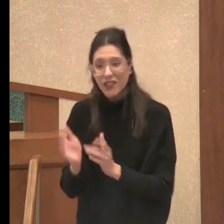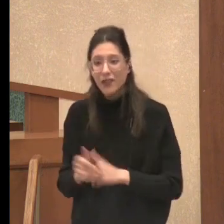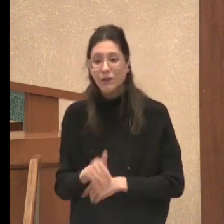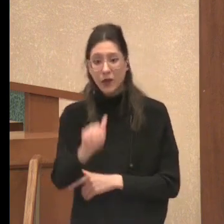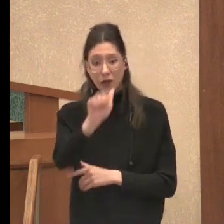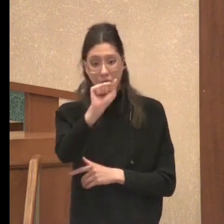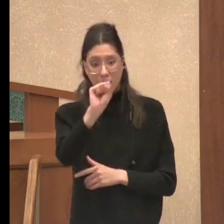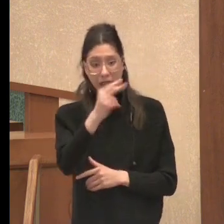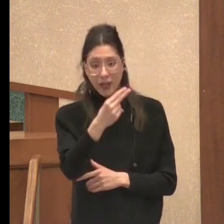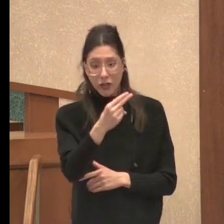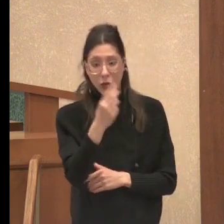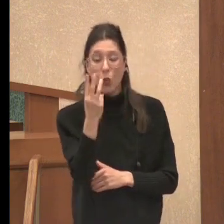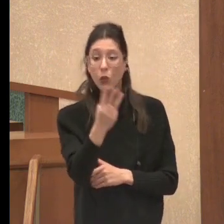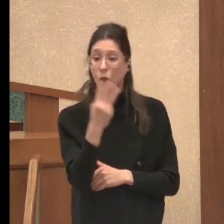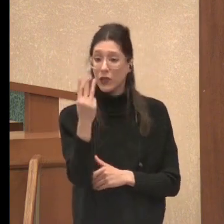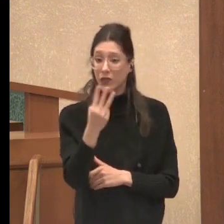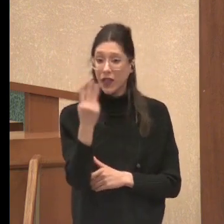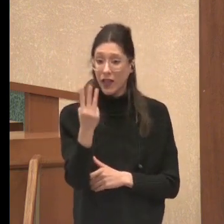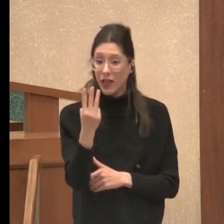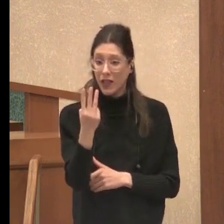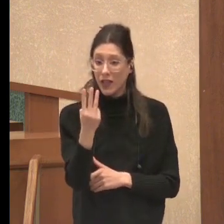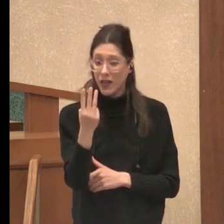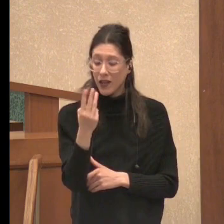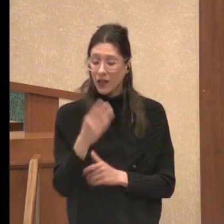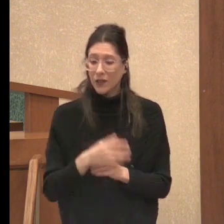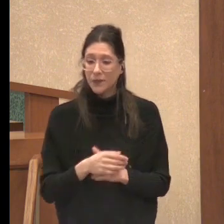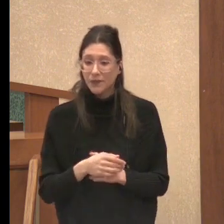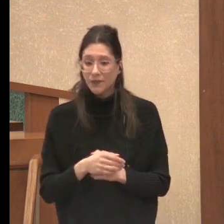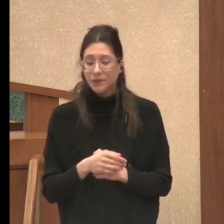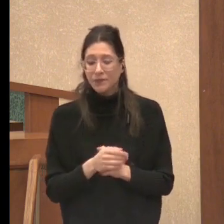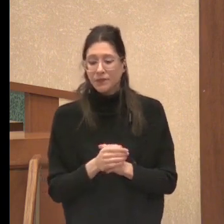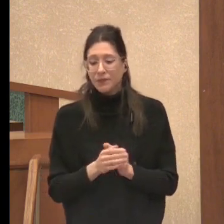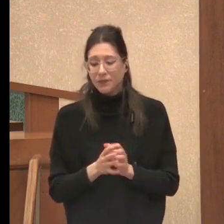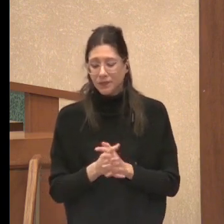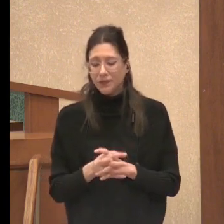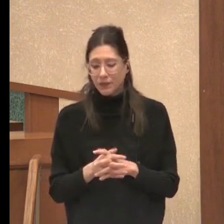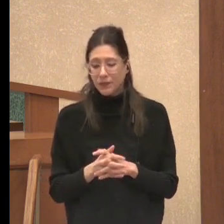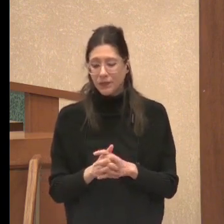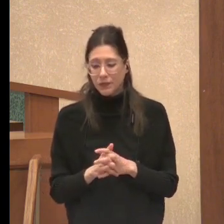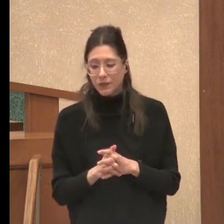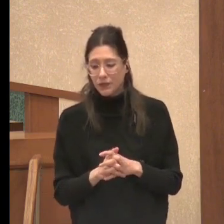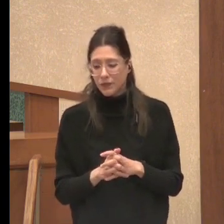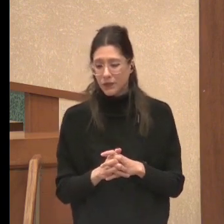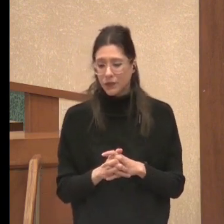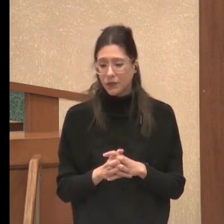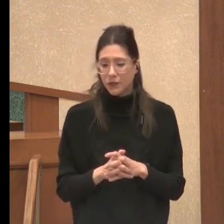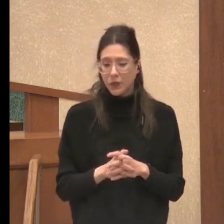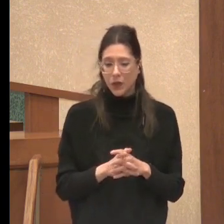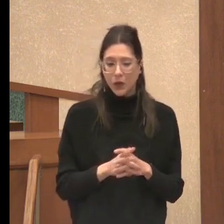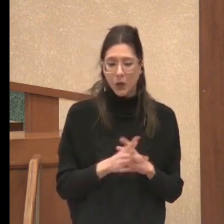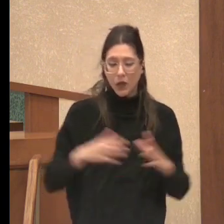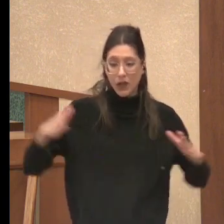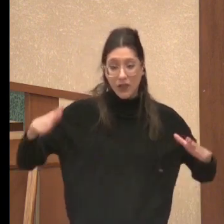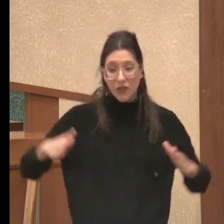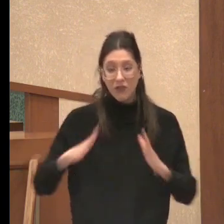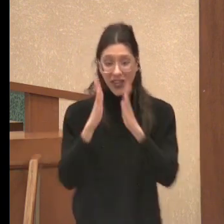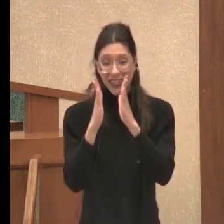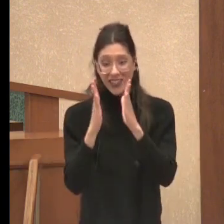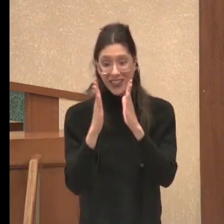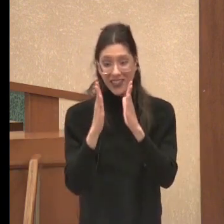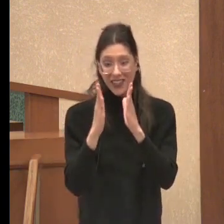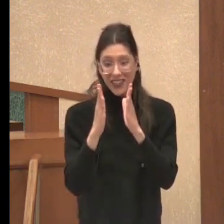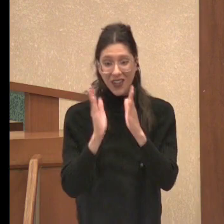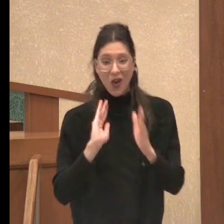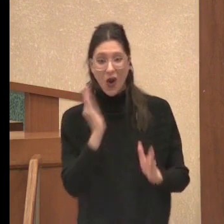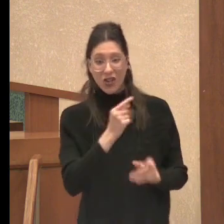Ash Wednesday grounds us in our humanity. We can face the realities of our